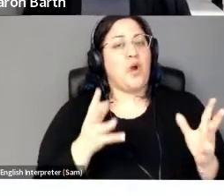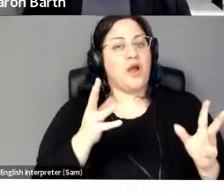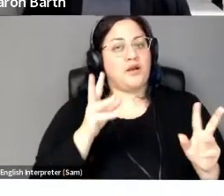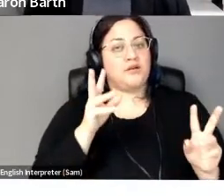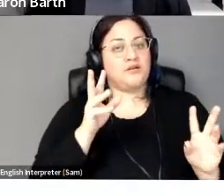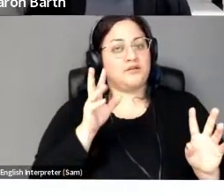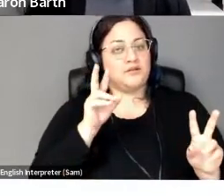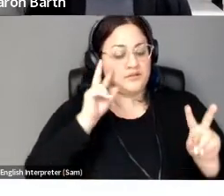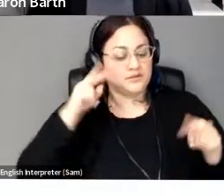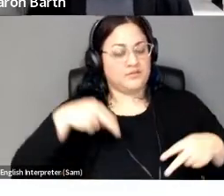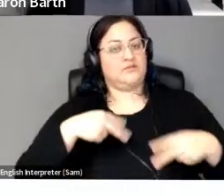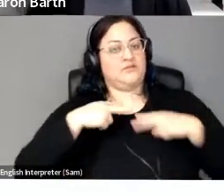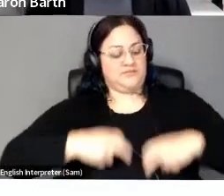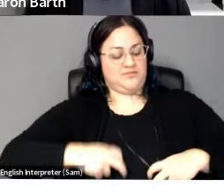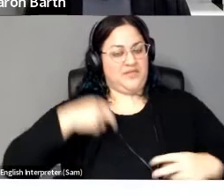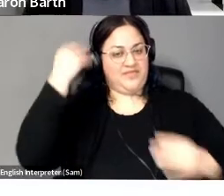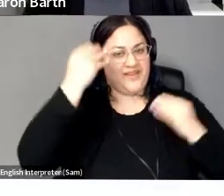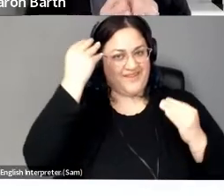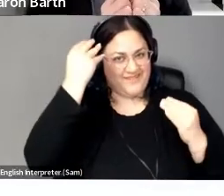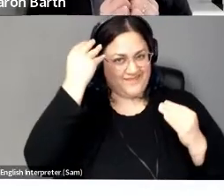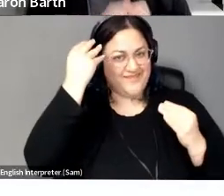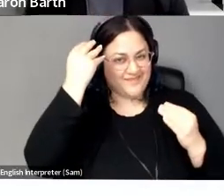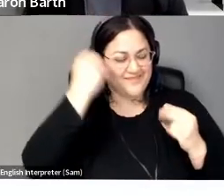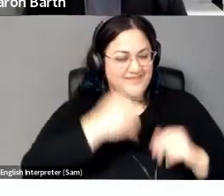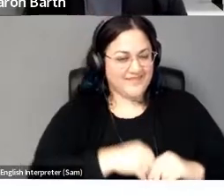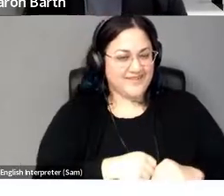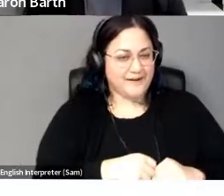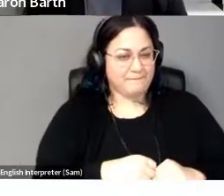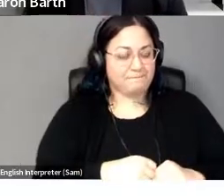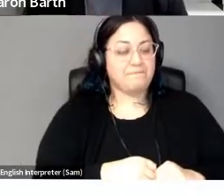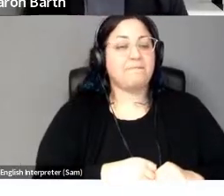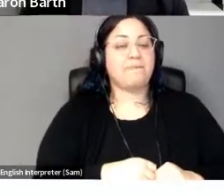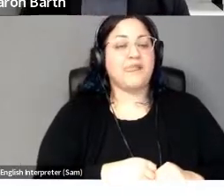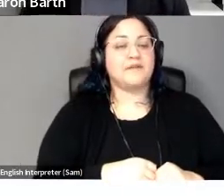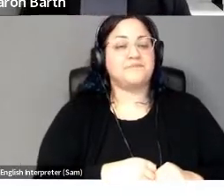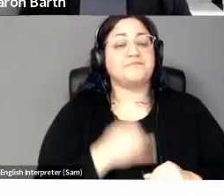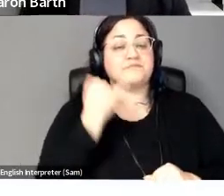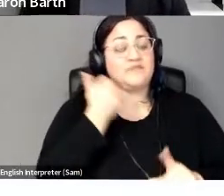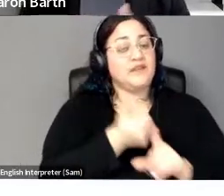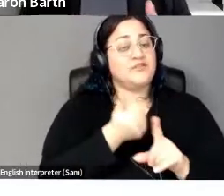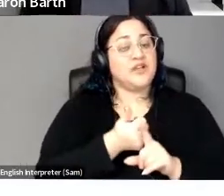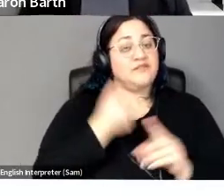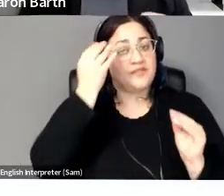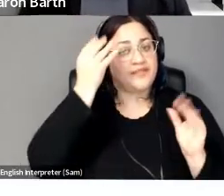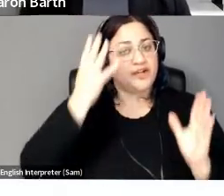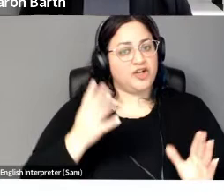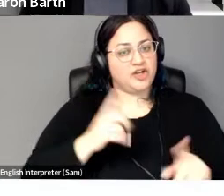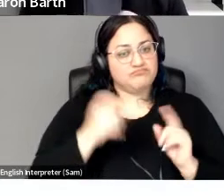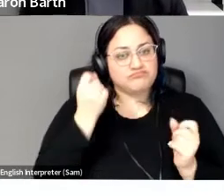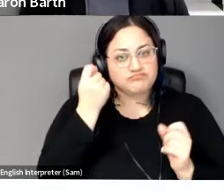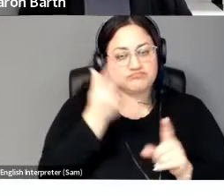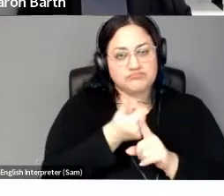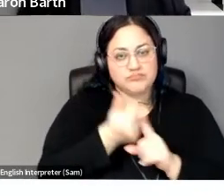right? And a reflective thinker is someone who can analyze their own thinking, right? They're aware